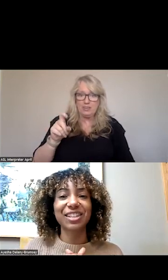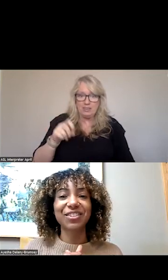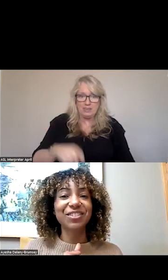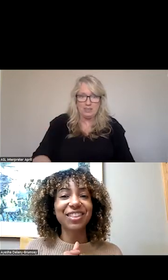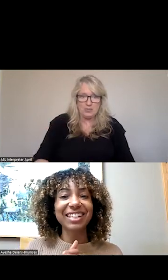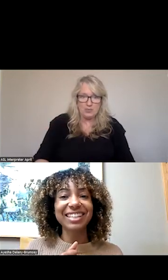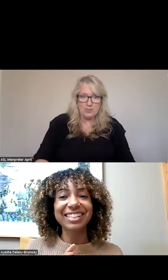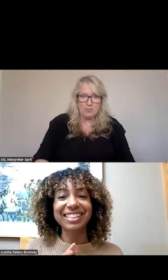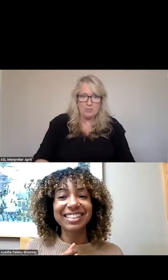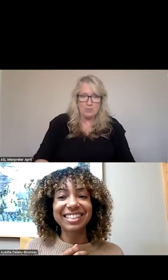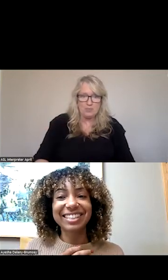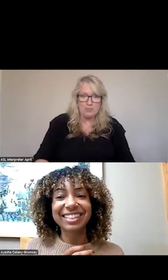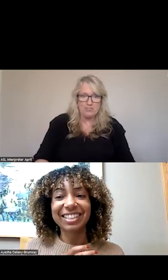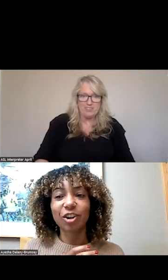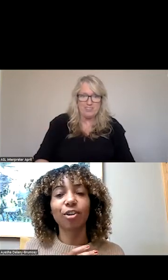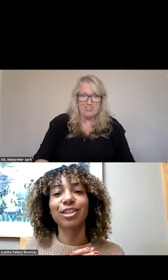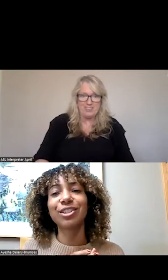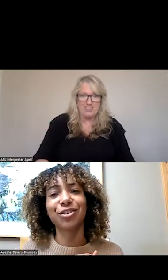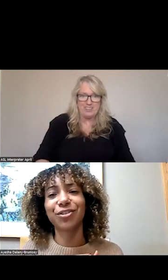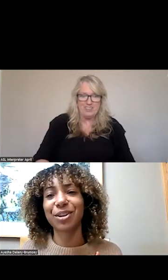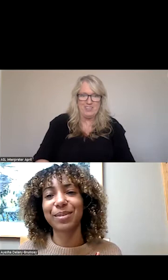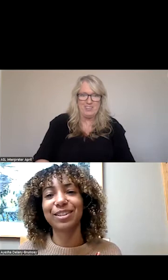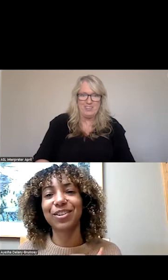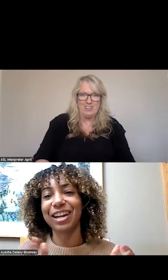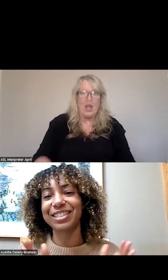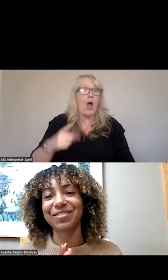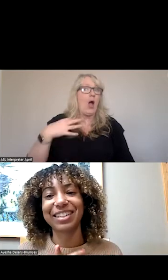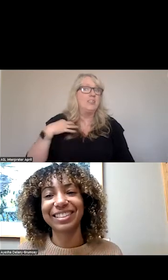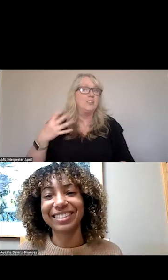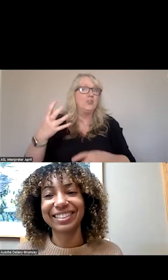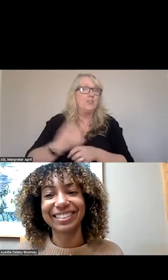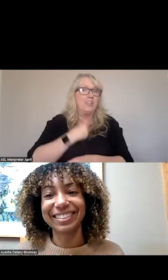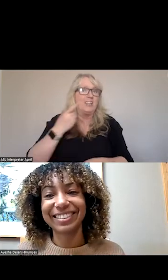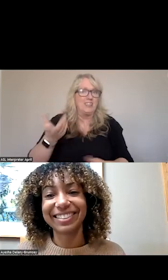you want to say what you think? Oh, t-shirt if you jump in. You know you got to jump